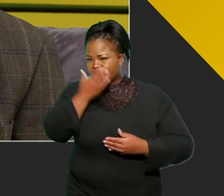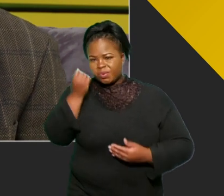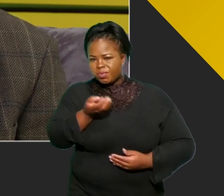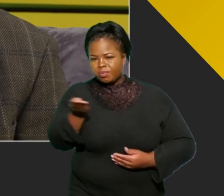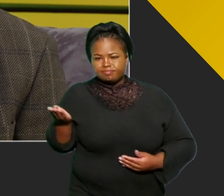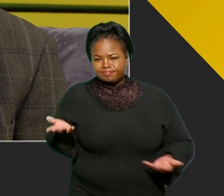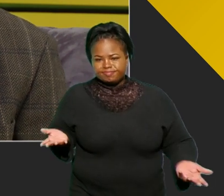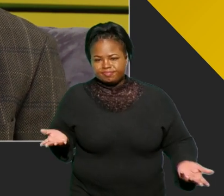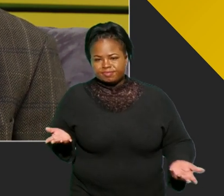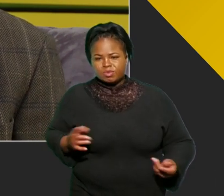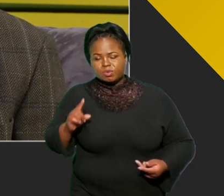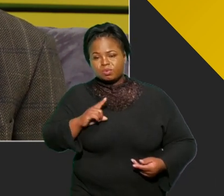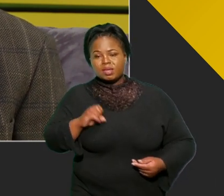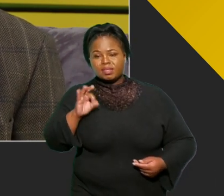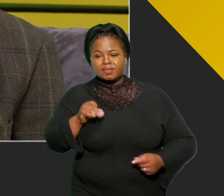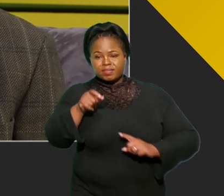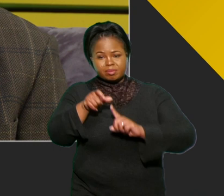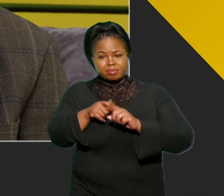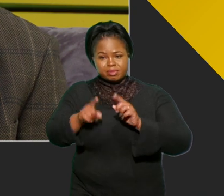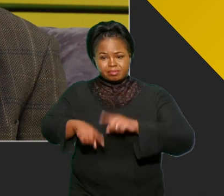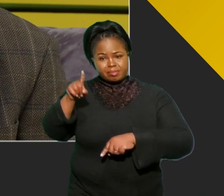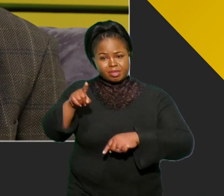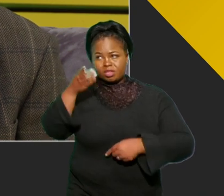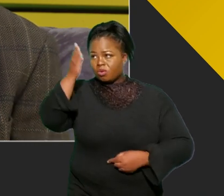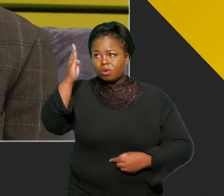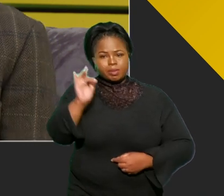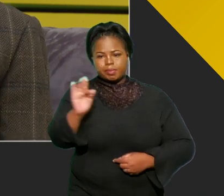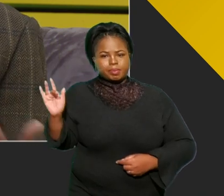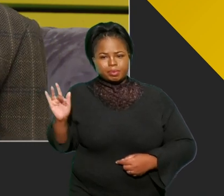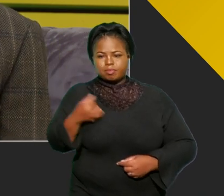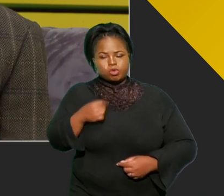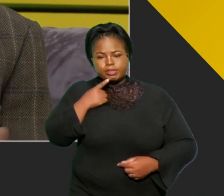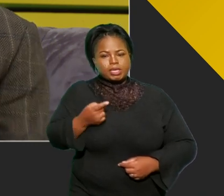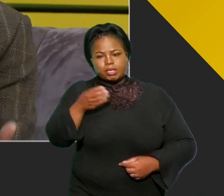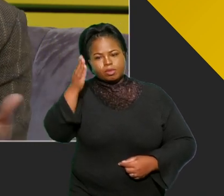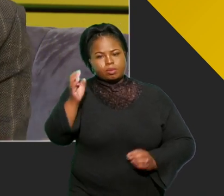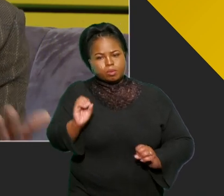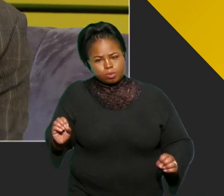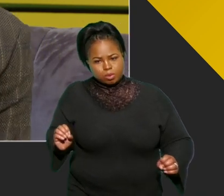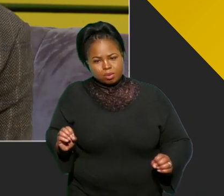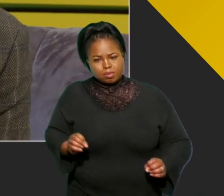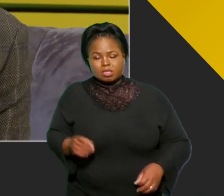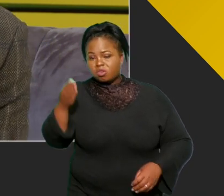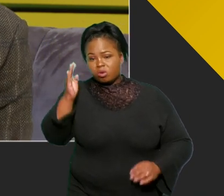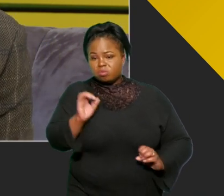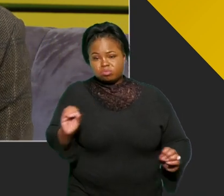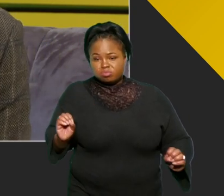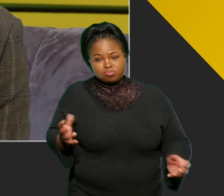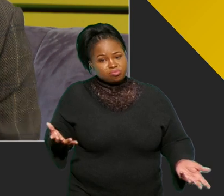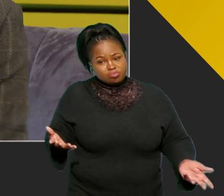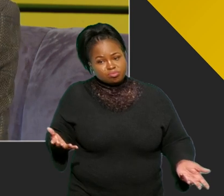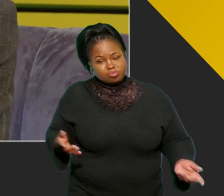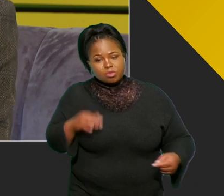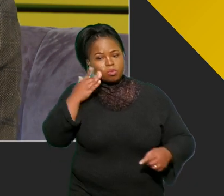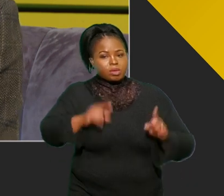You see, now, when we have been evicted, God is not there. Yeah. I'm not saying Mudimu Hayo, but I'm saying God is not there. When you've been evicted.